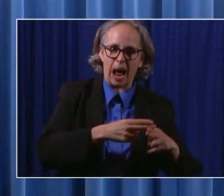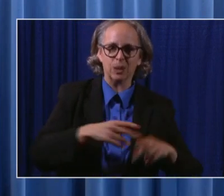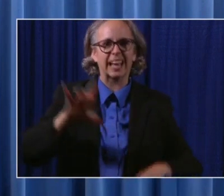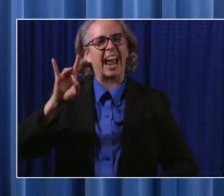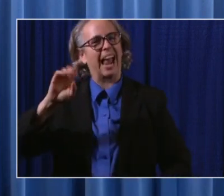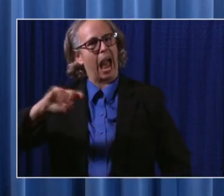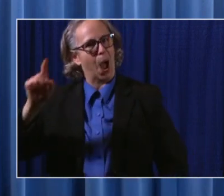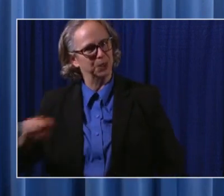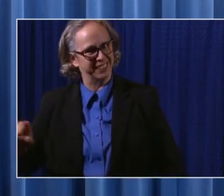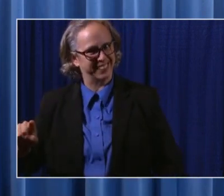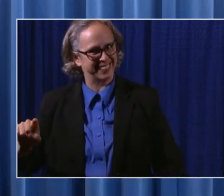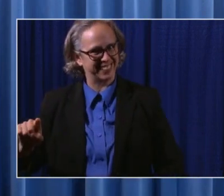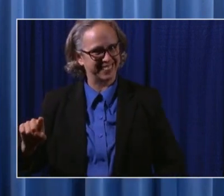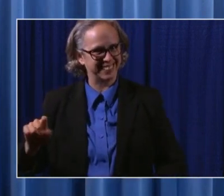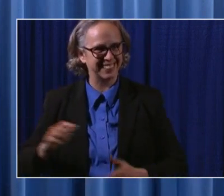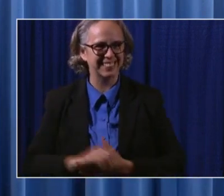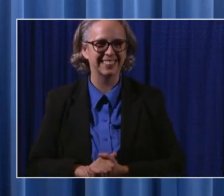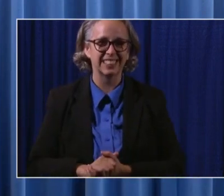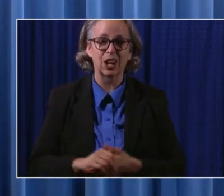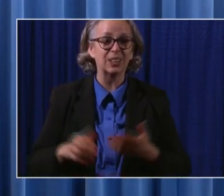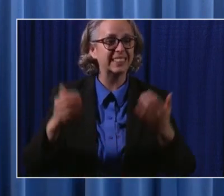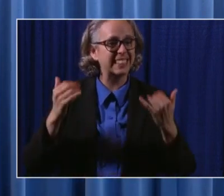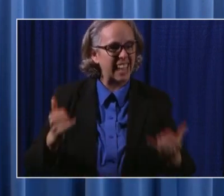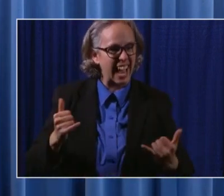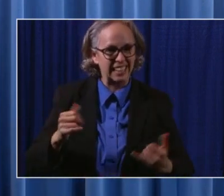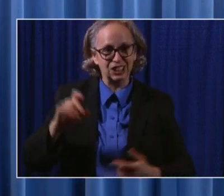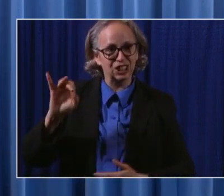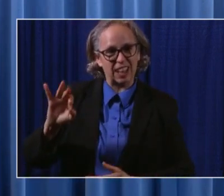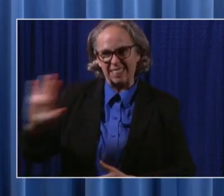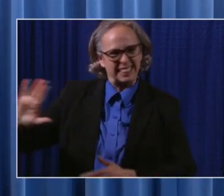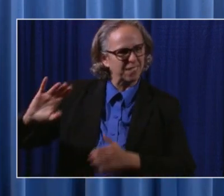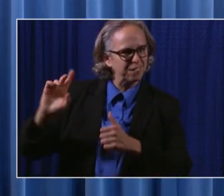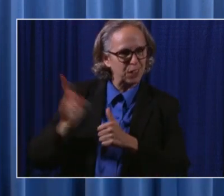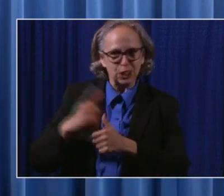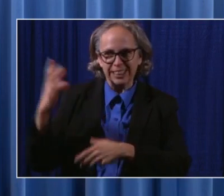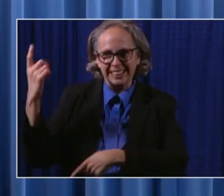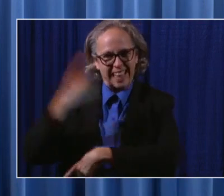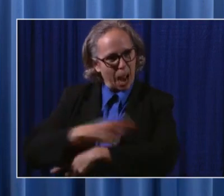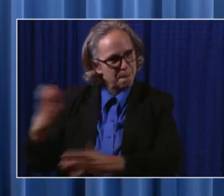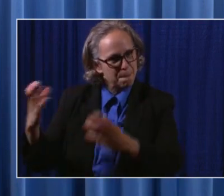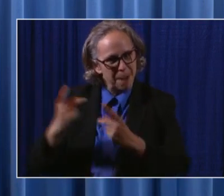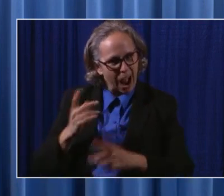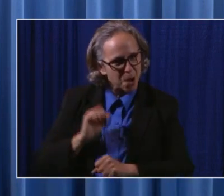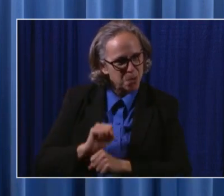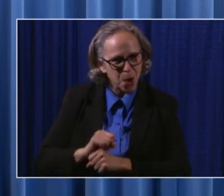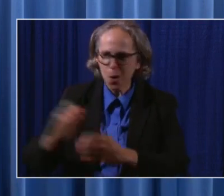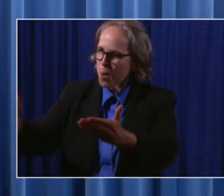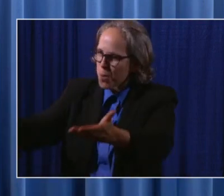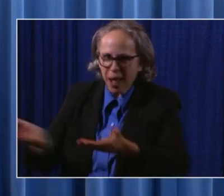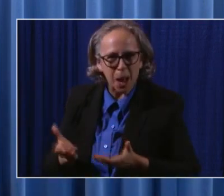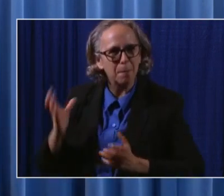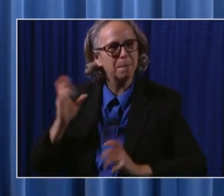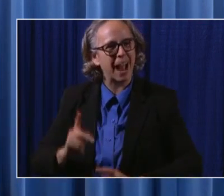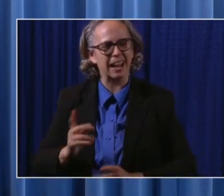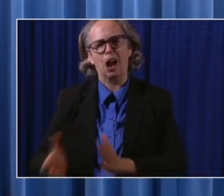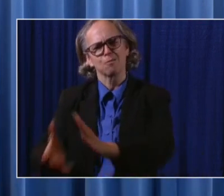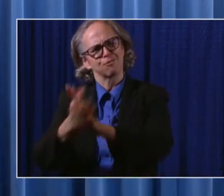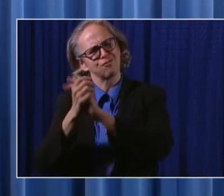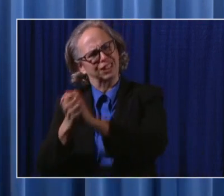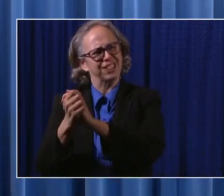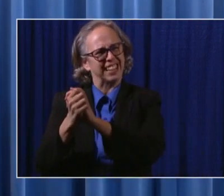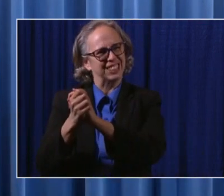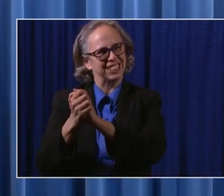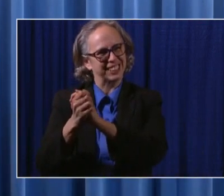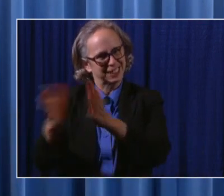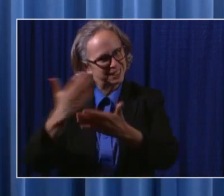is Jeff's first day back to the briefing. So Jeff, welcome back and congratulations. I'm wearing a tie today